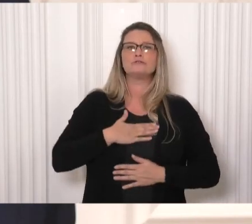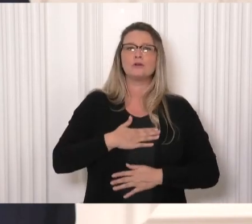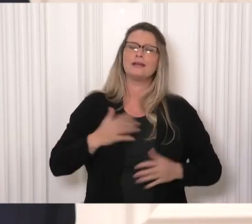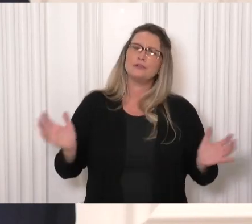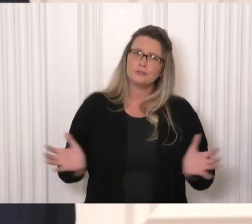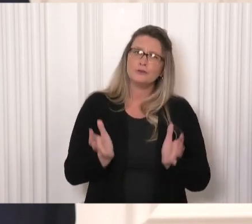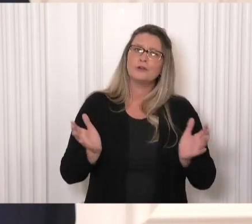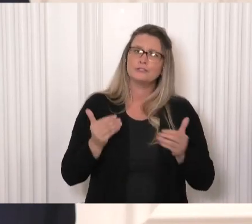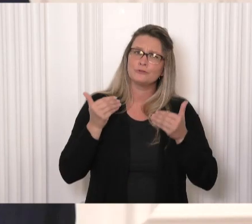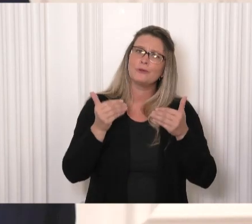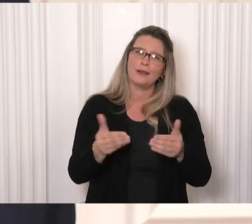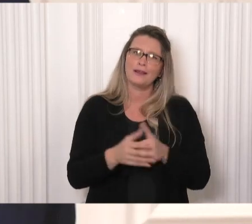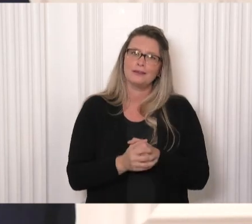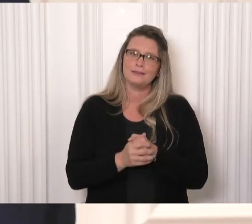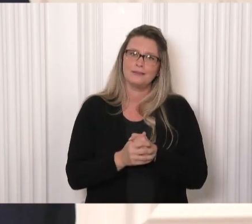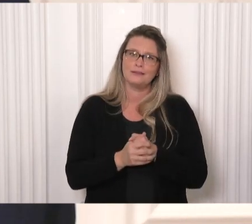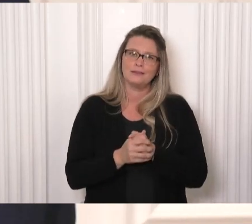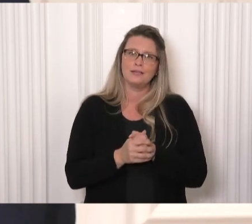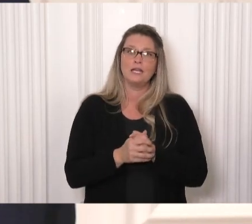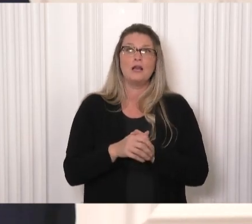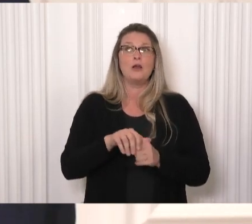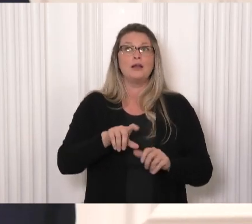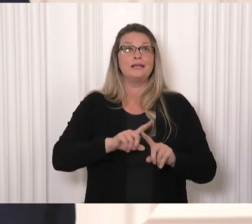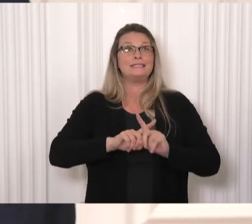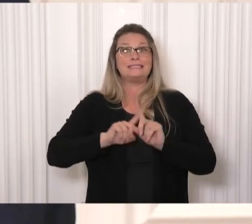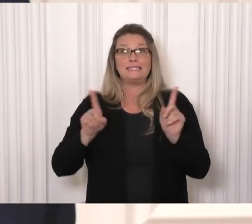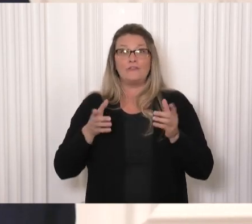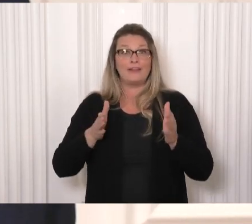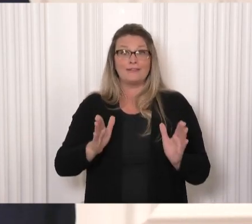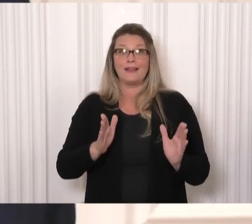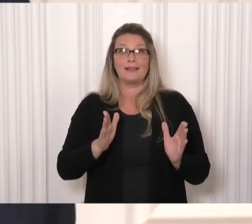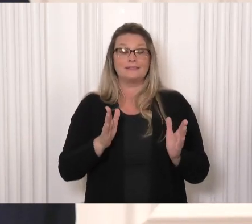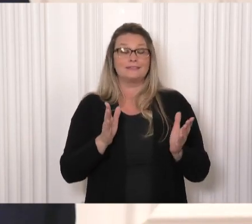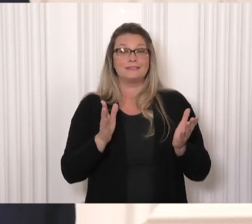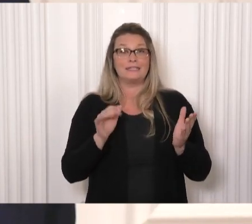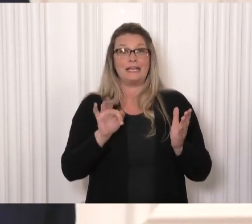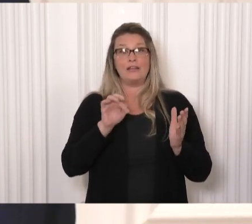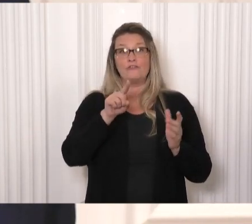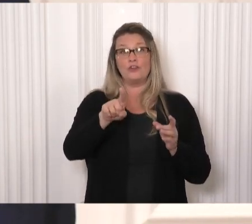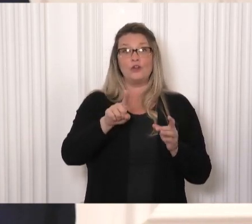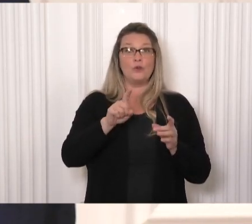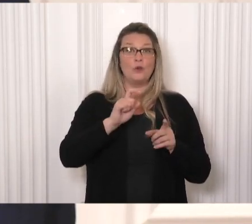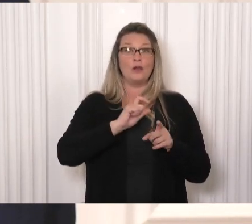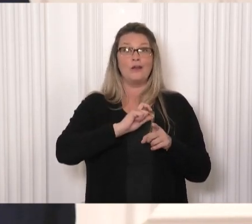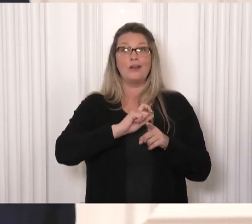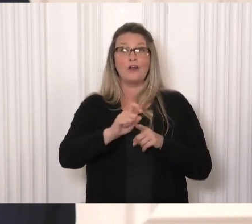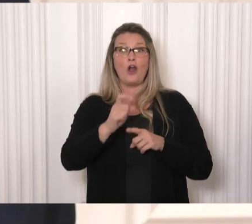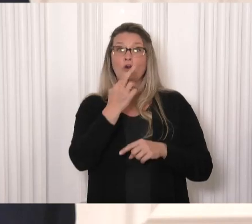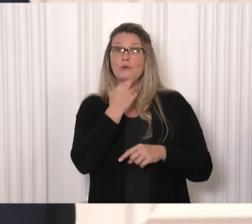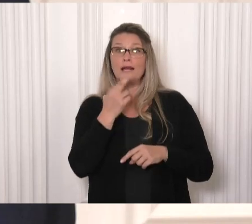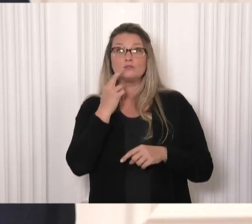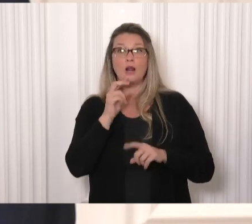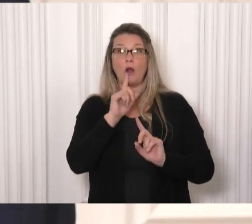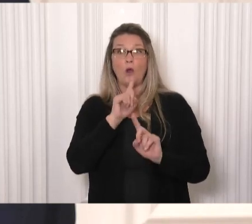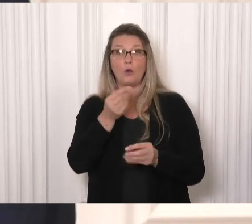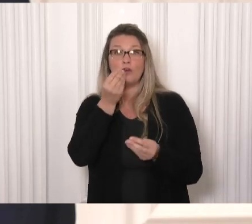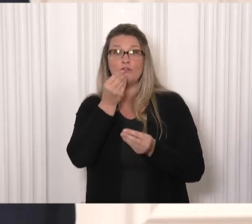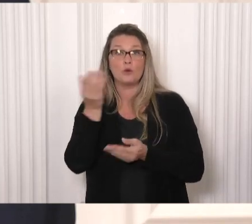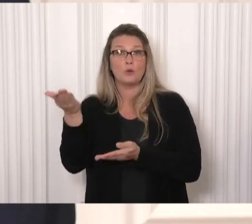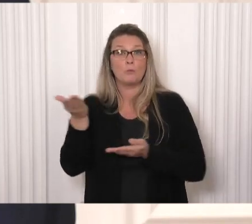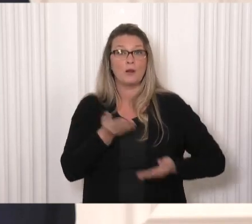everything. There's going to be all types of things. You know, if you call in a carry out at a restaurant and whatever like